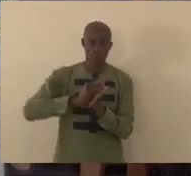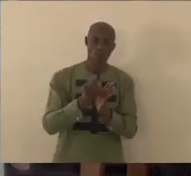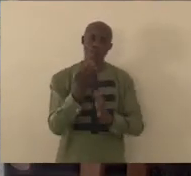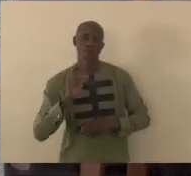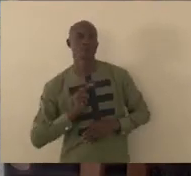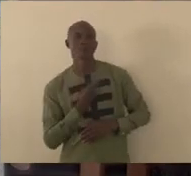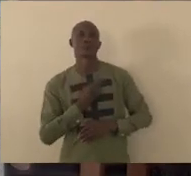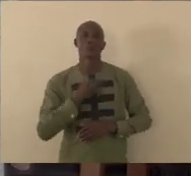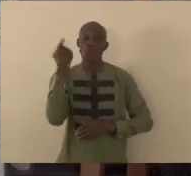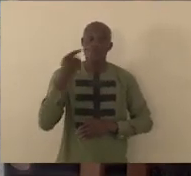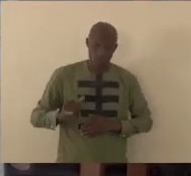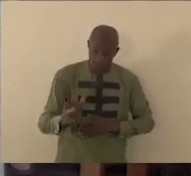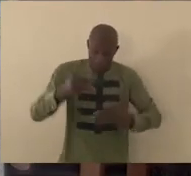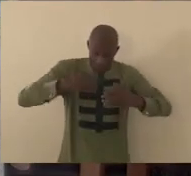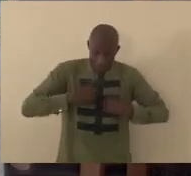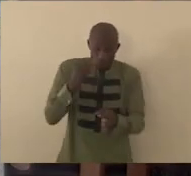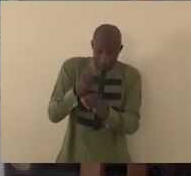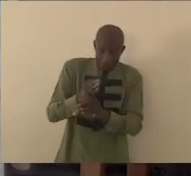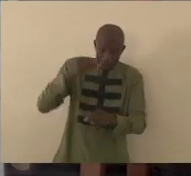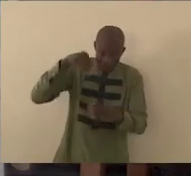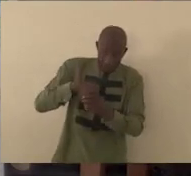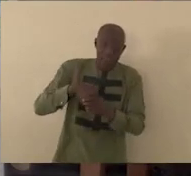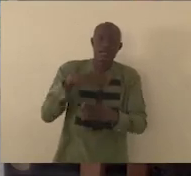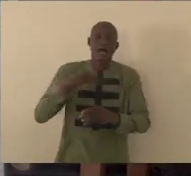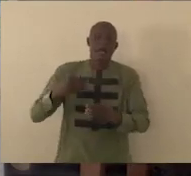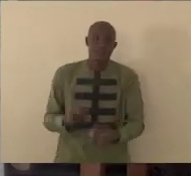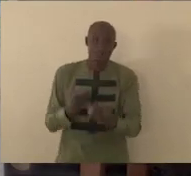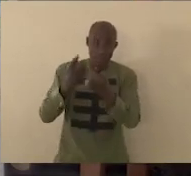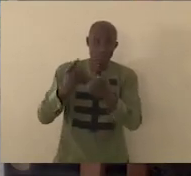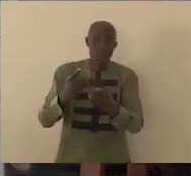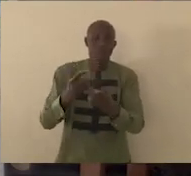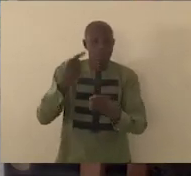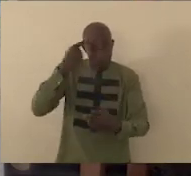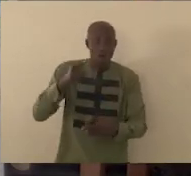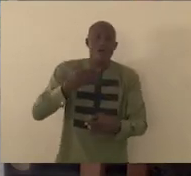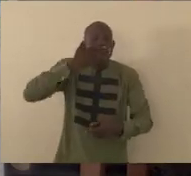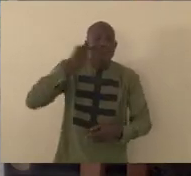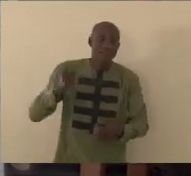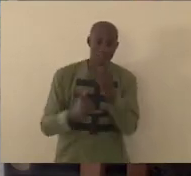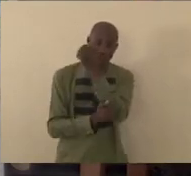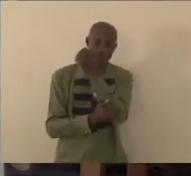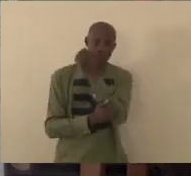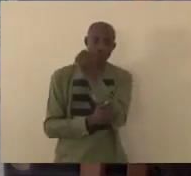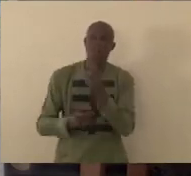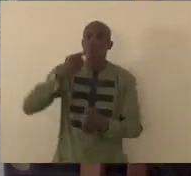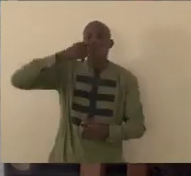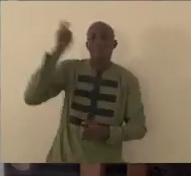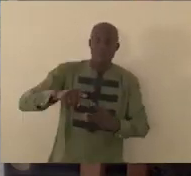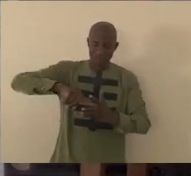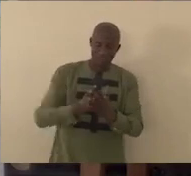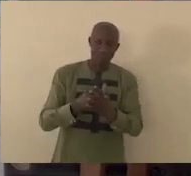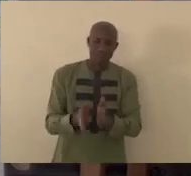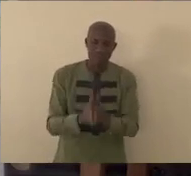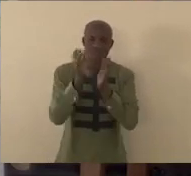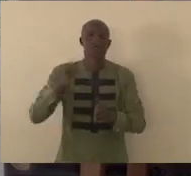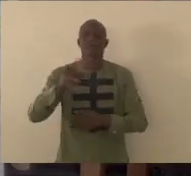those of us who still have faith in and are committed to the emergence of a better country, must start asking those